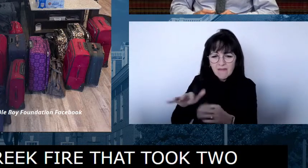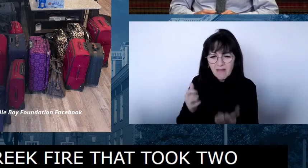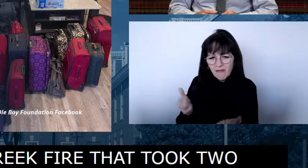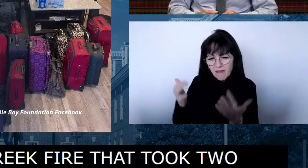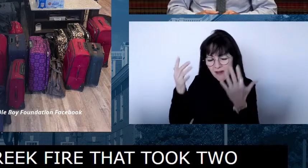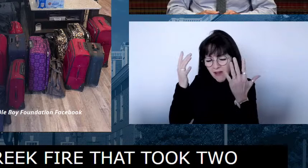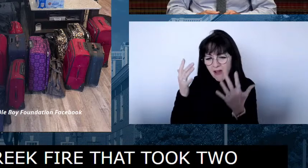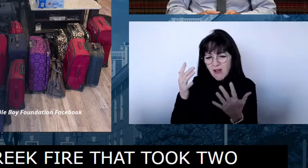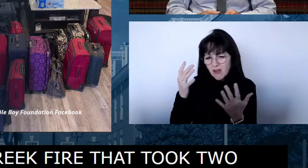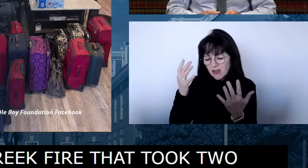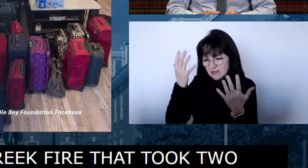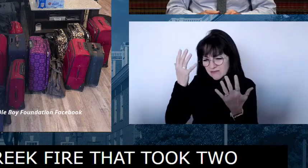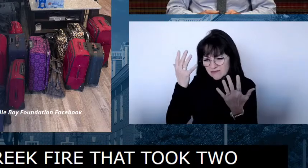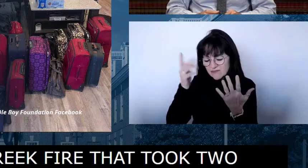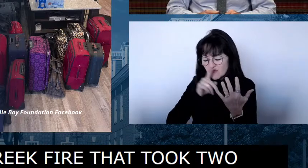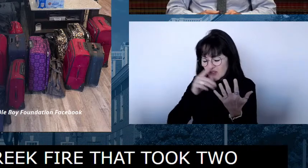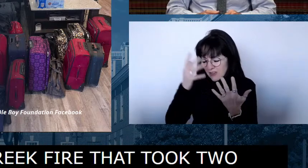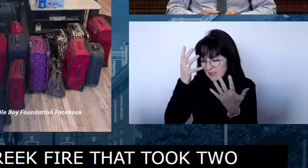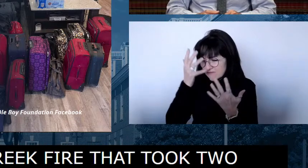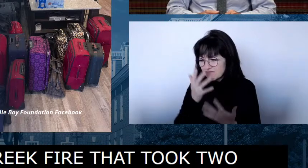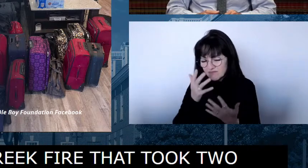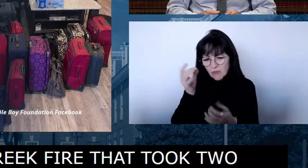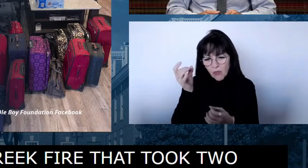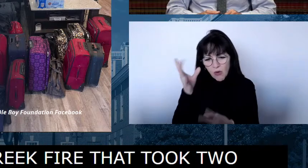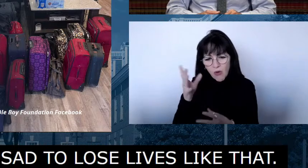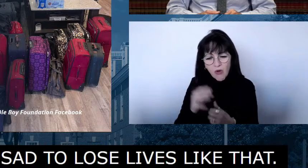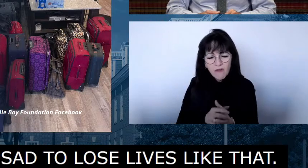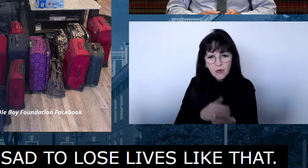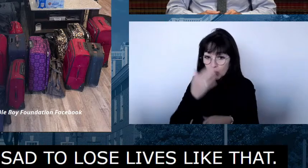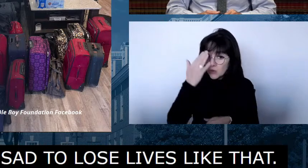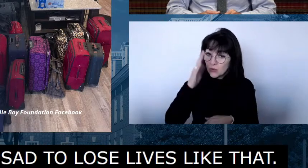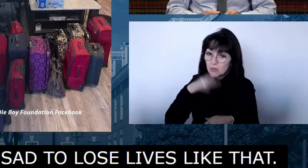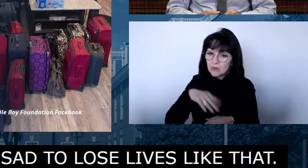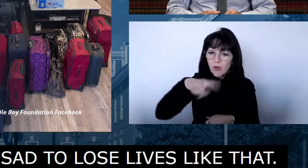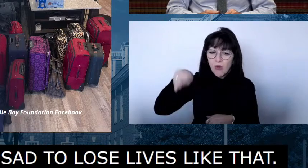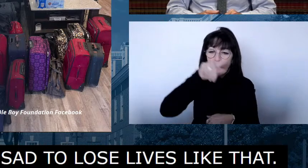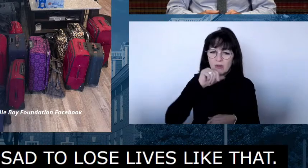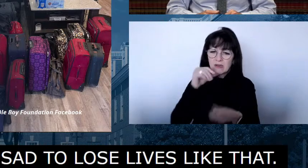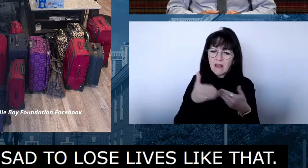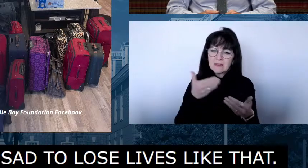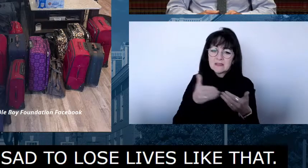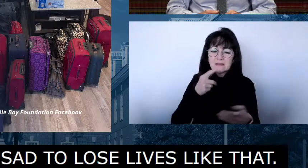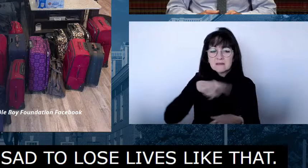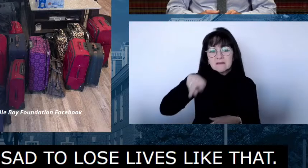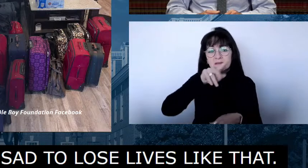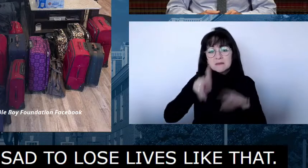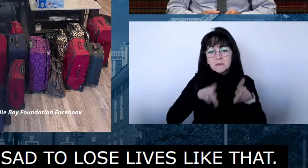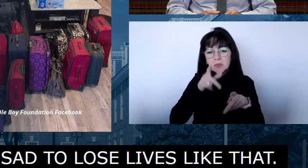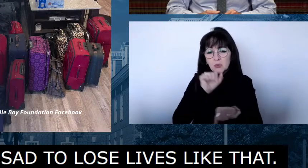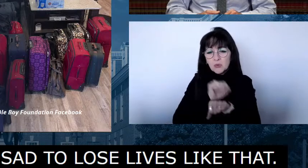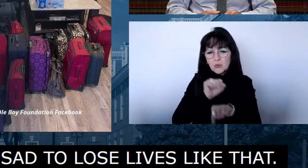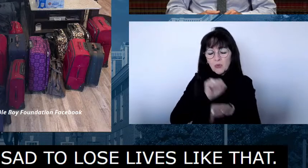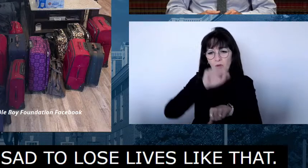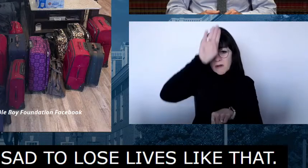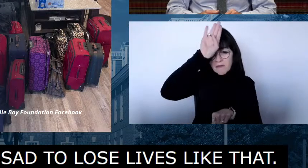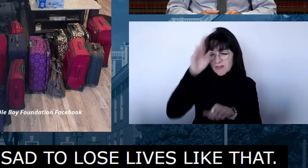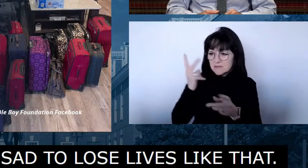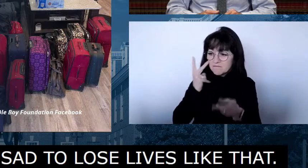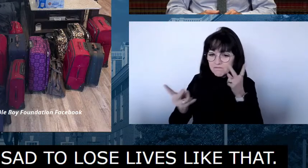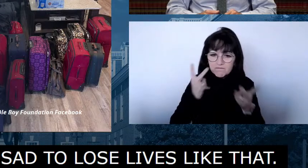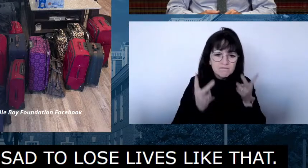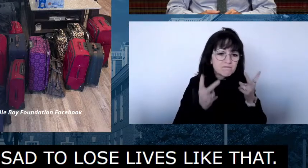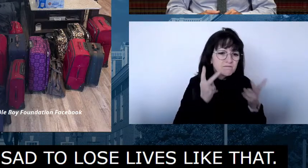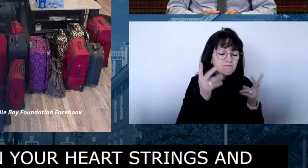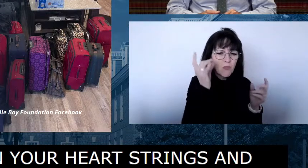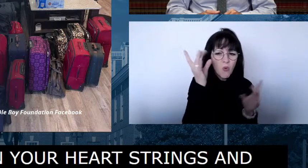toll on the responders themselves as they see their efforts in the case not enough